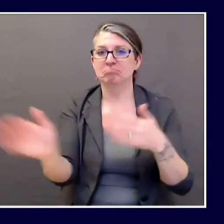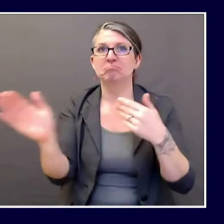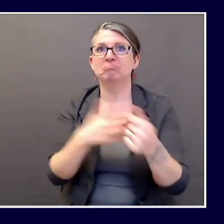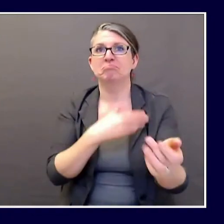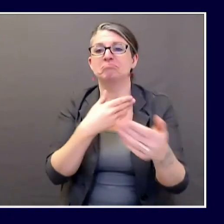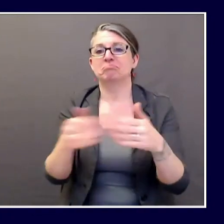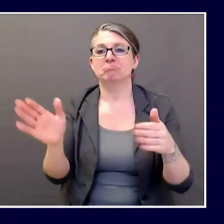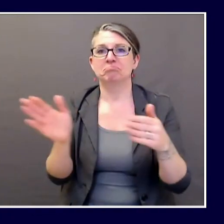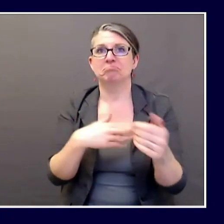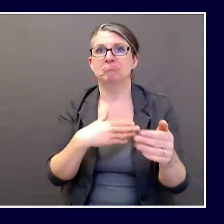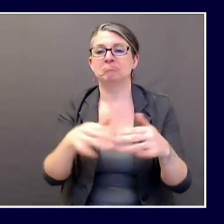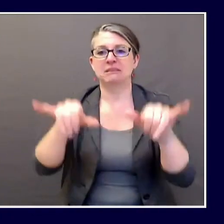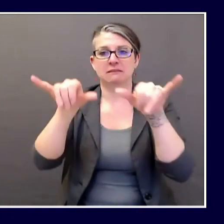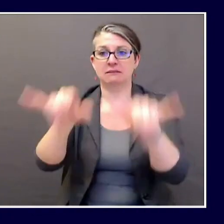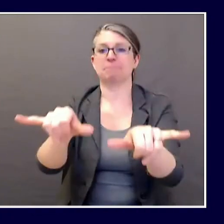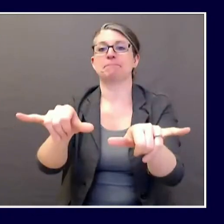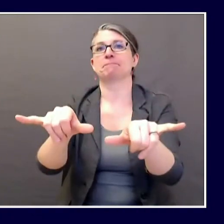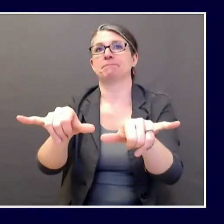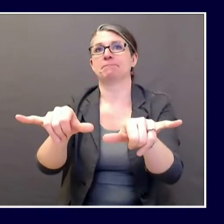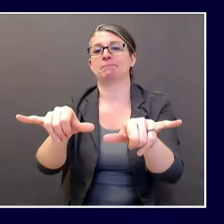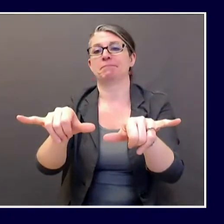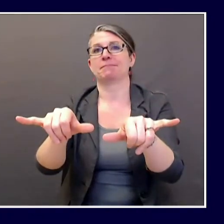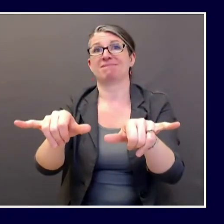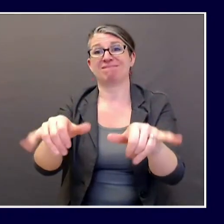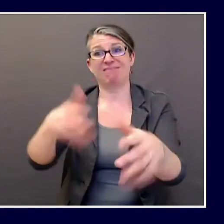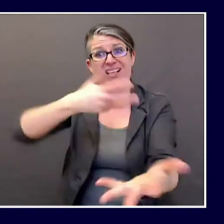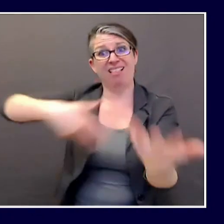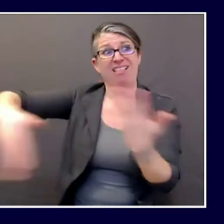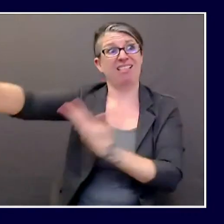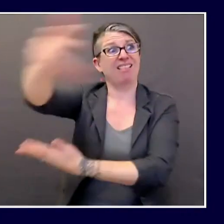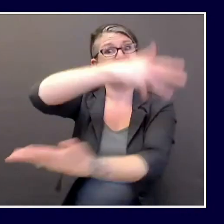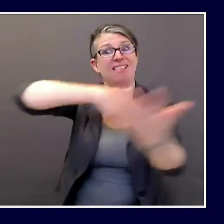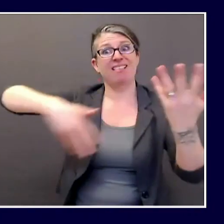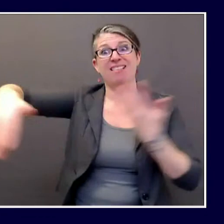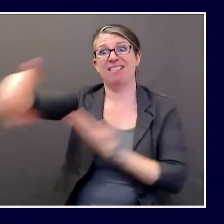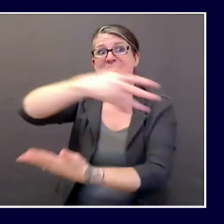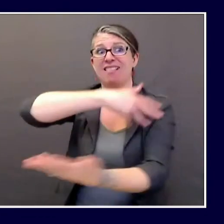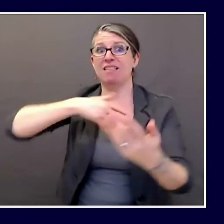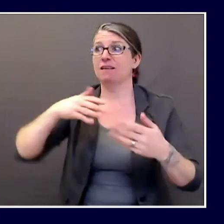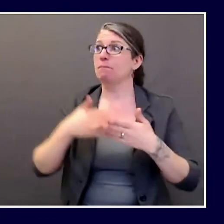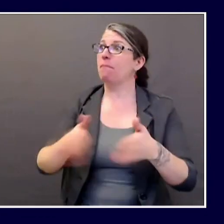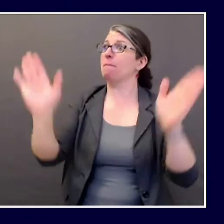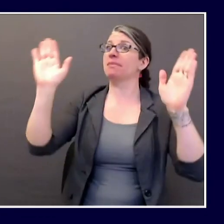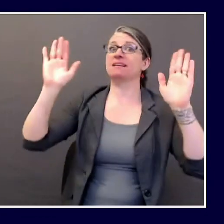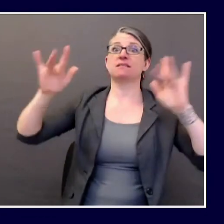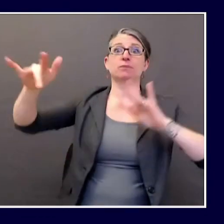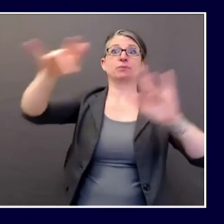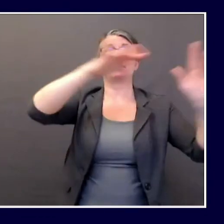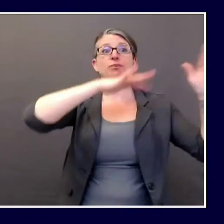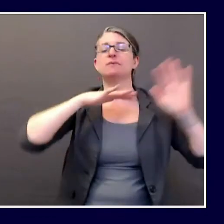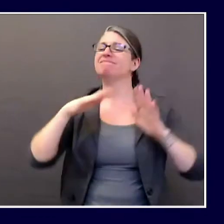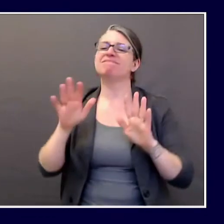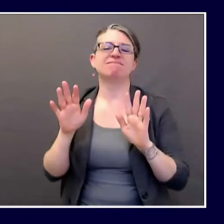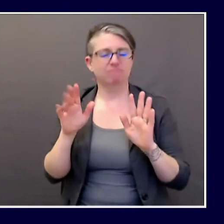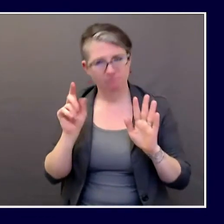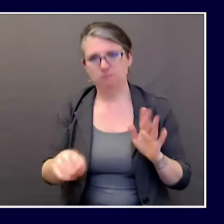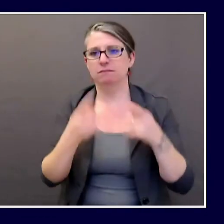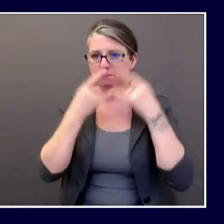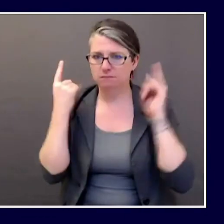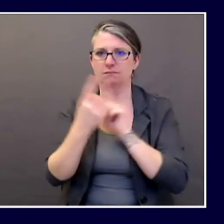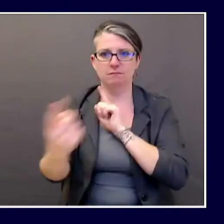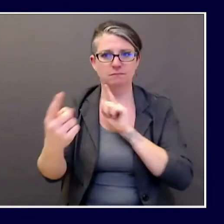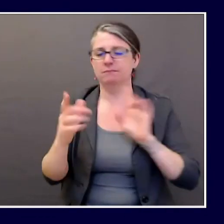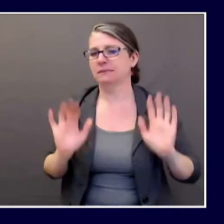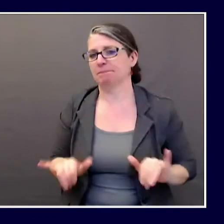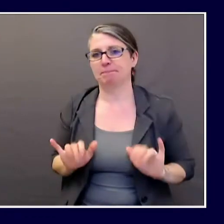yet. And things like masking and distancing are still going to be critical features. That the CDC will keep